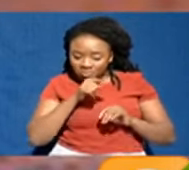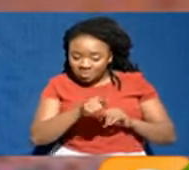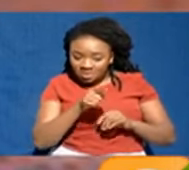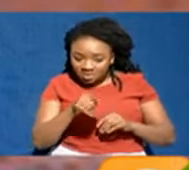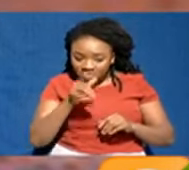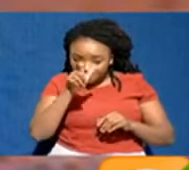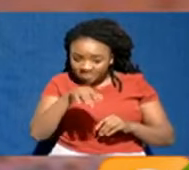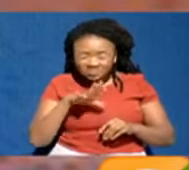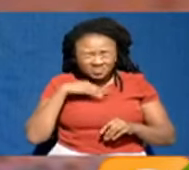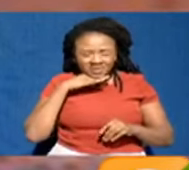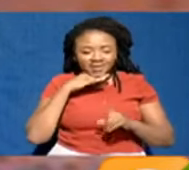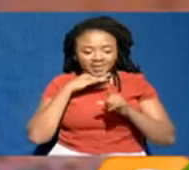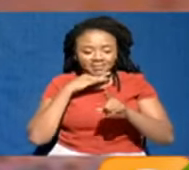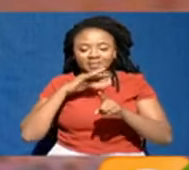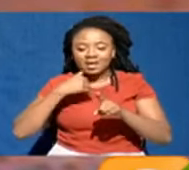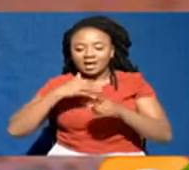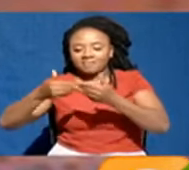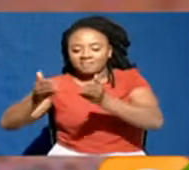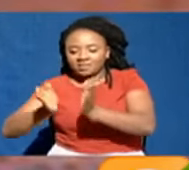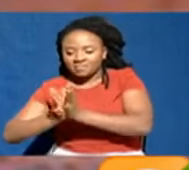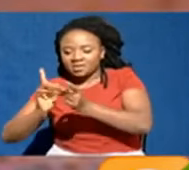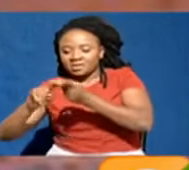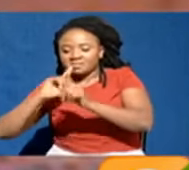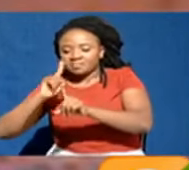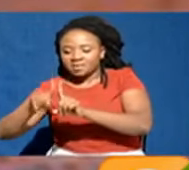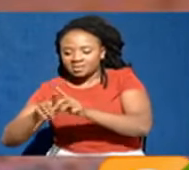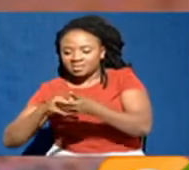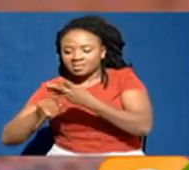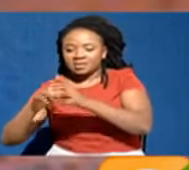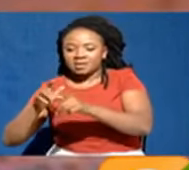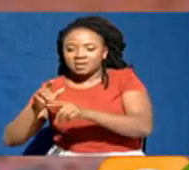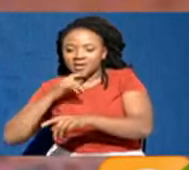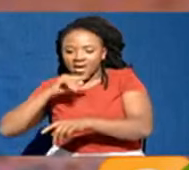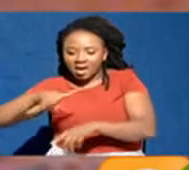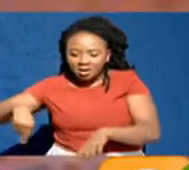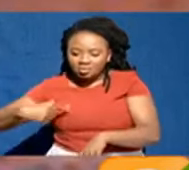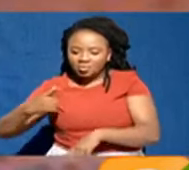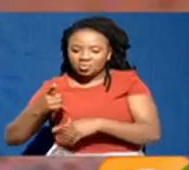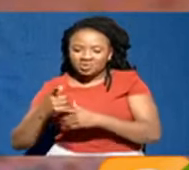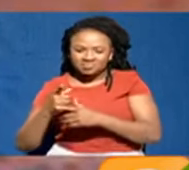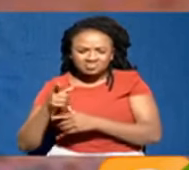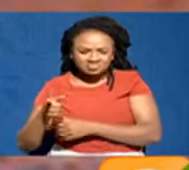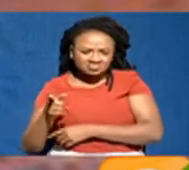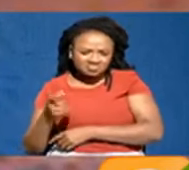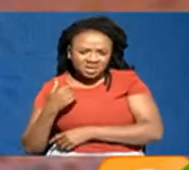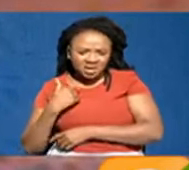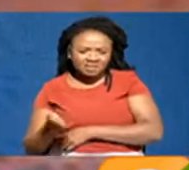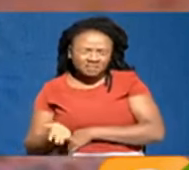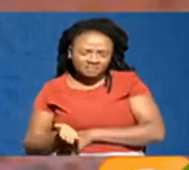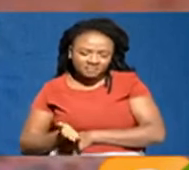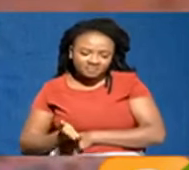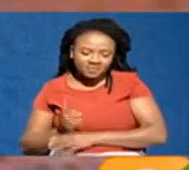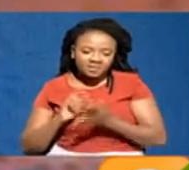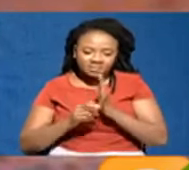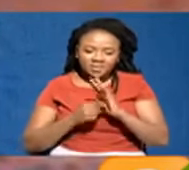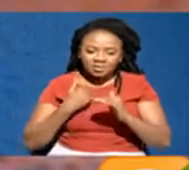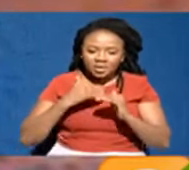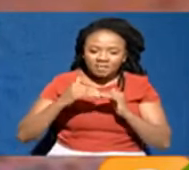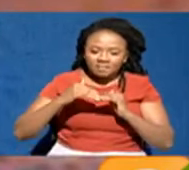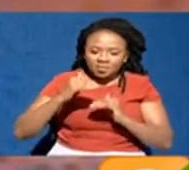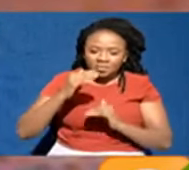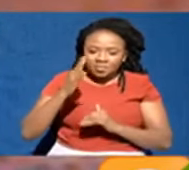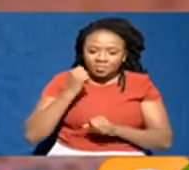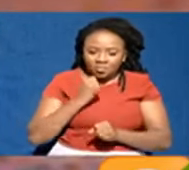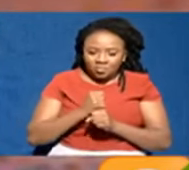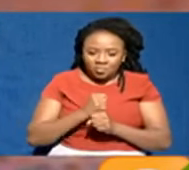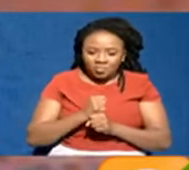family, is a brother, is an uncle, is a breadwinner. So there's a lot more. Look